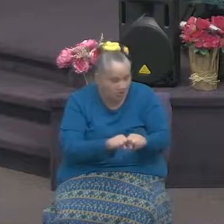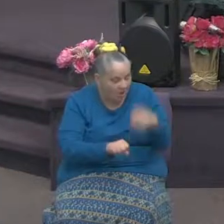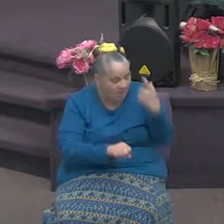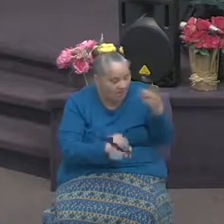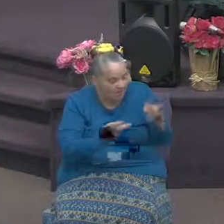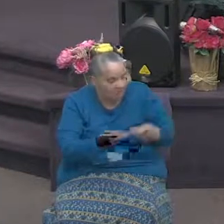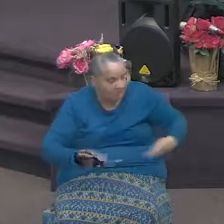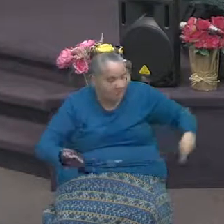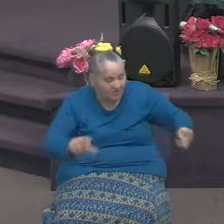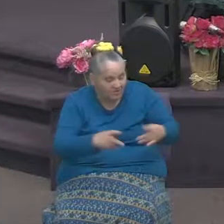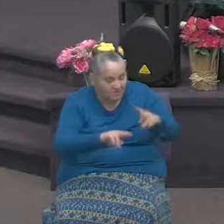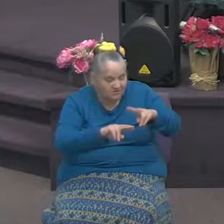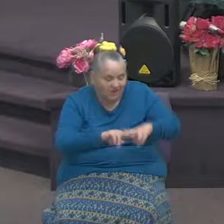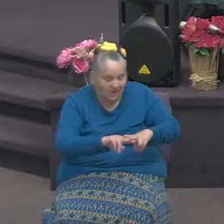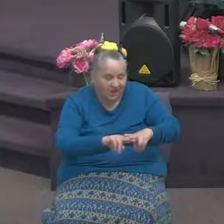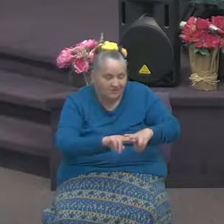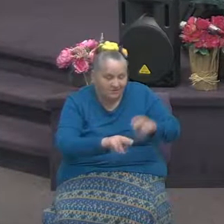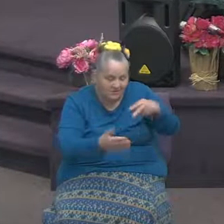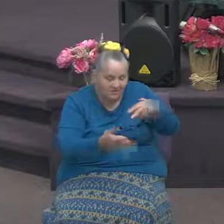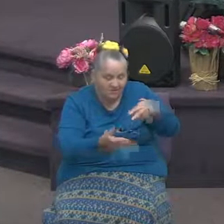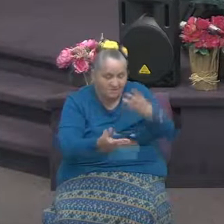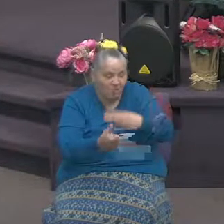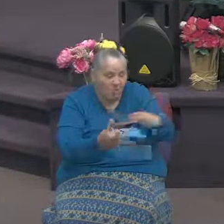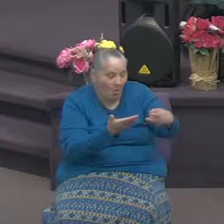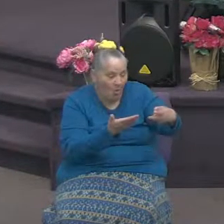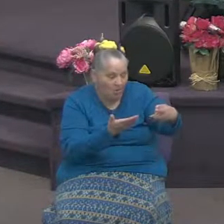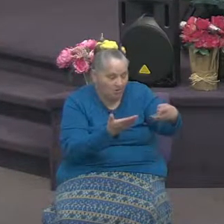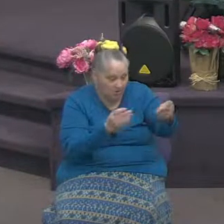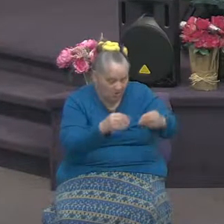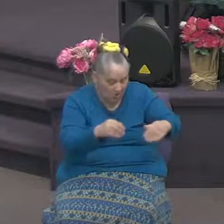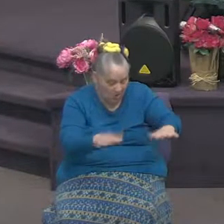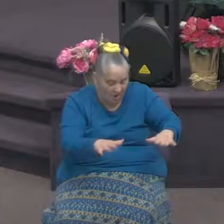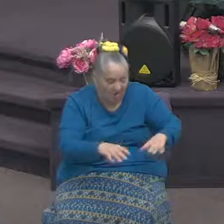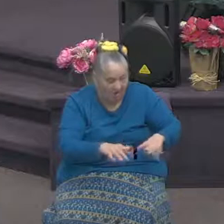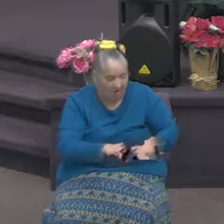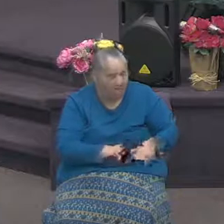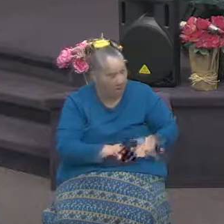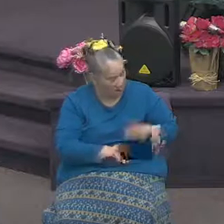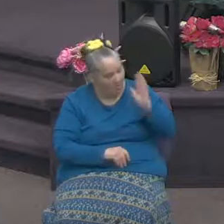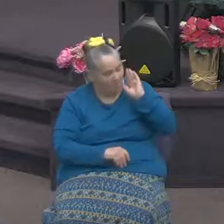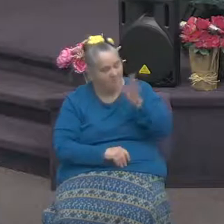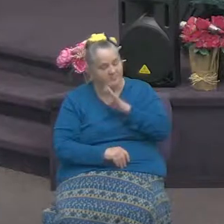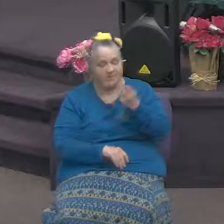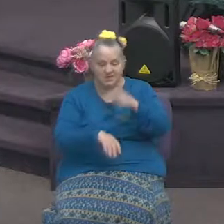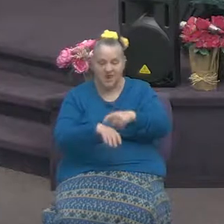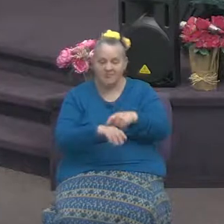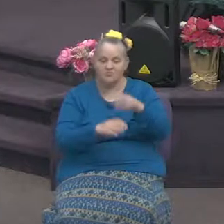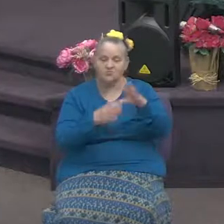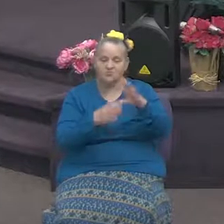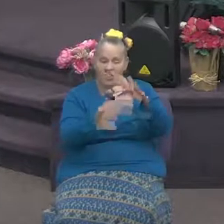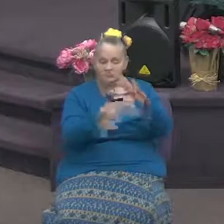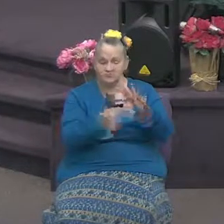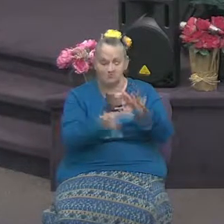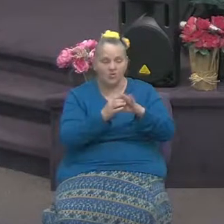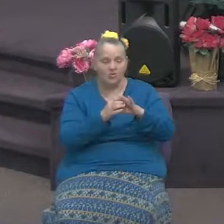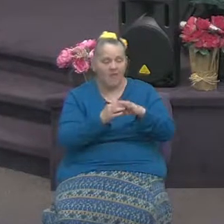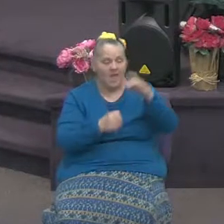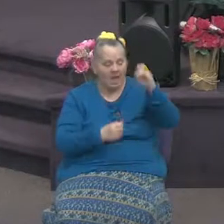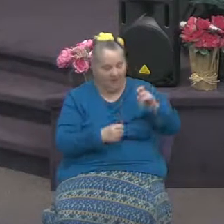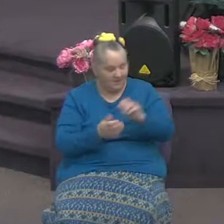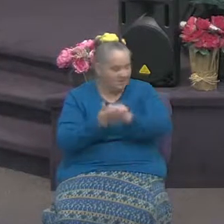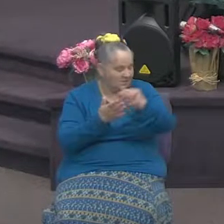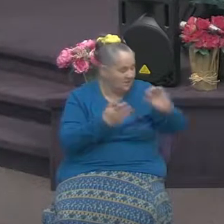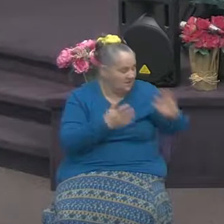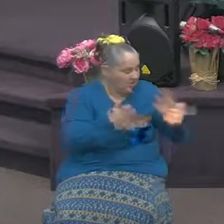for the place that you stand is holy ground. You see, there's going to come a time in your relationship where you've got to leave